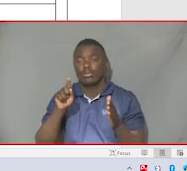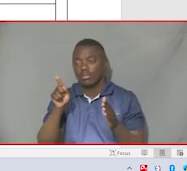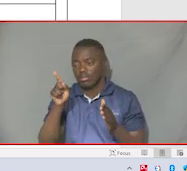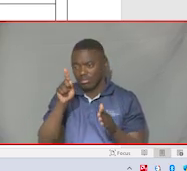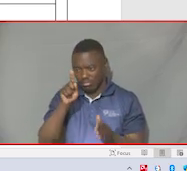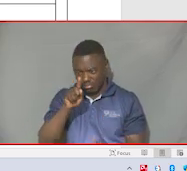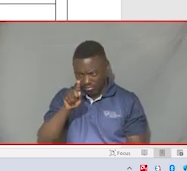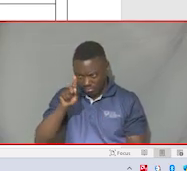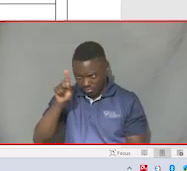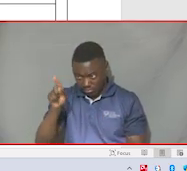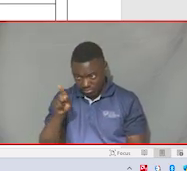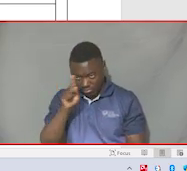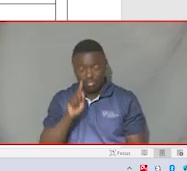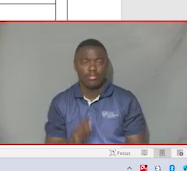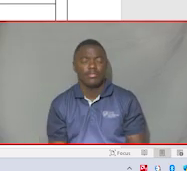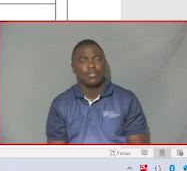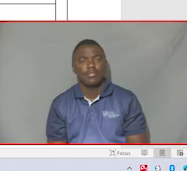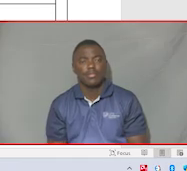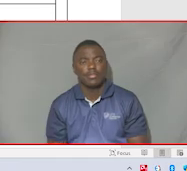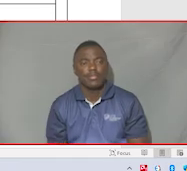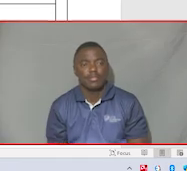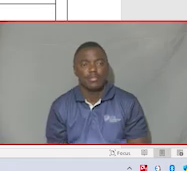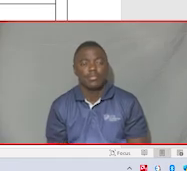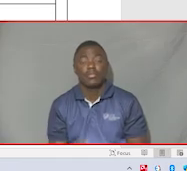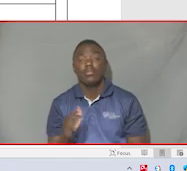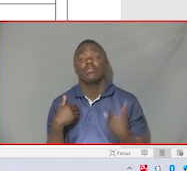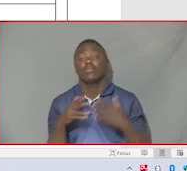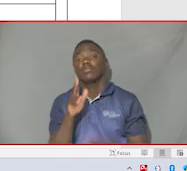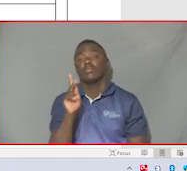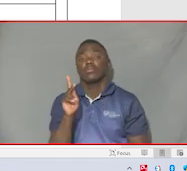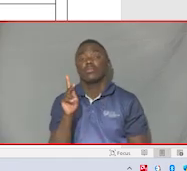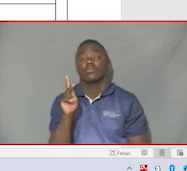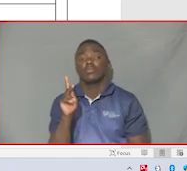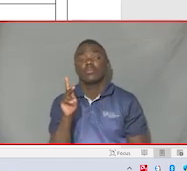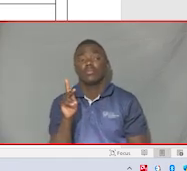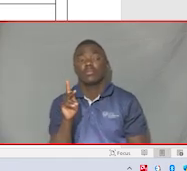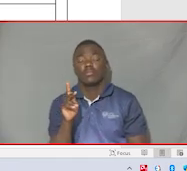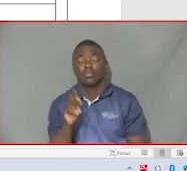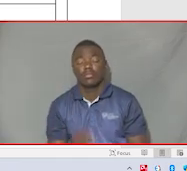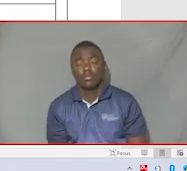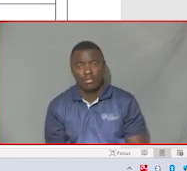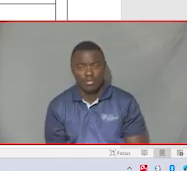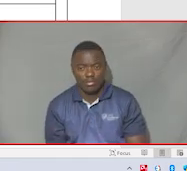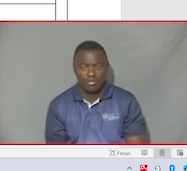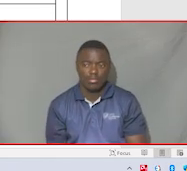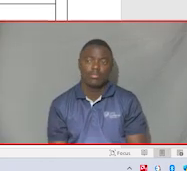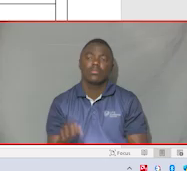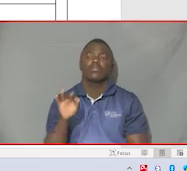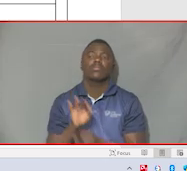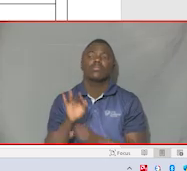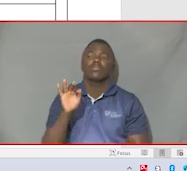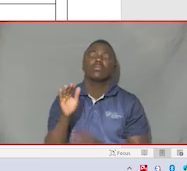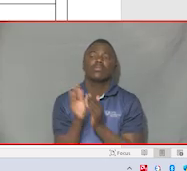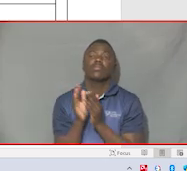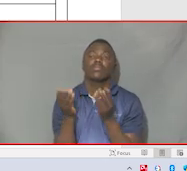in sequences and series. Finance, growth and decay, usually that is 15 marks, plus